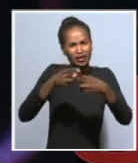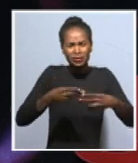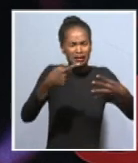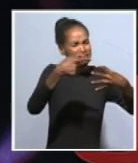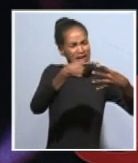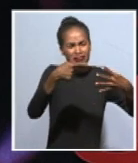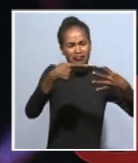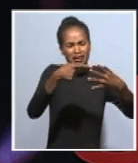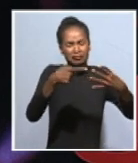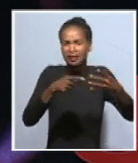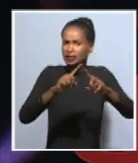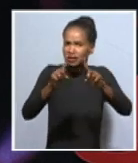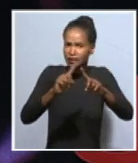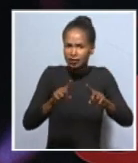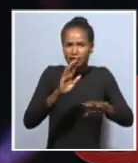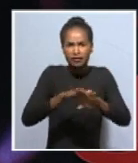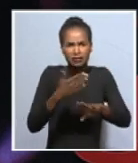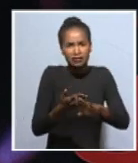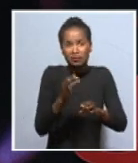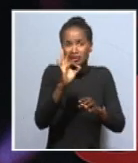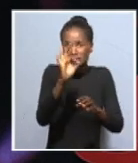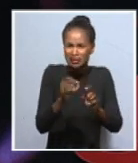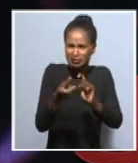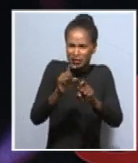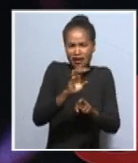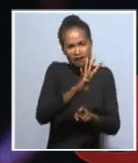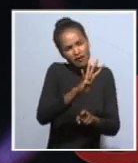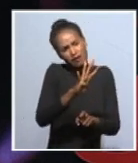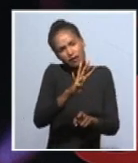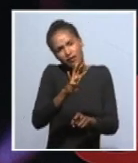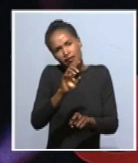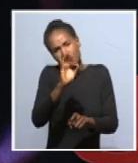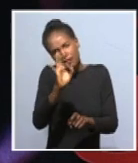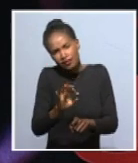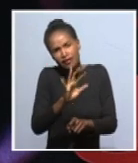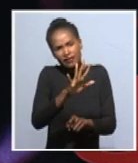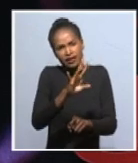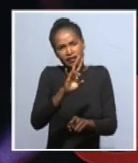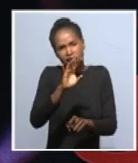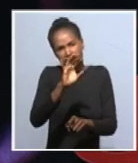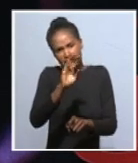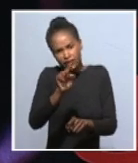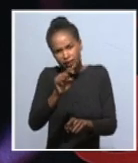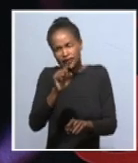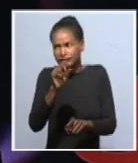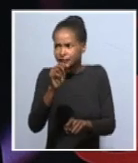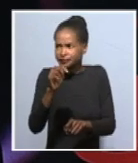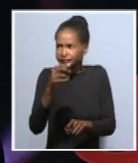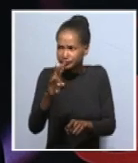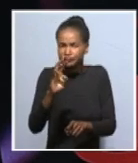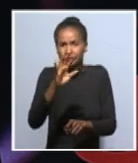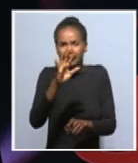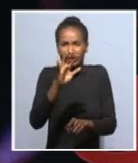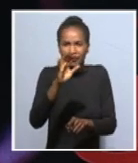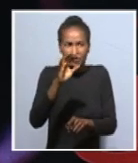are quite low. For example, 4%, 6.75%, 7%. So those ones that are already below 8,